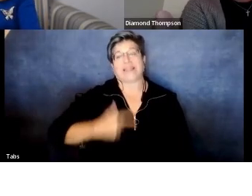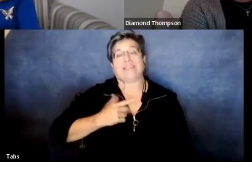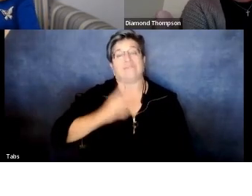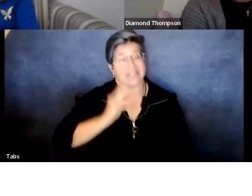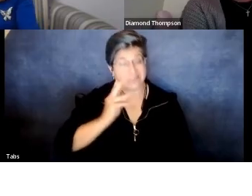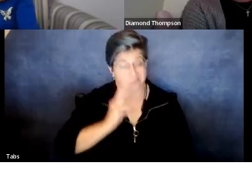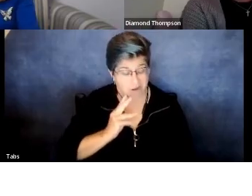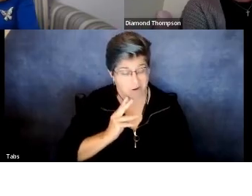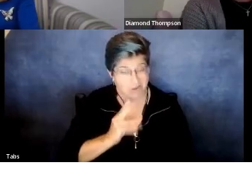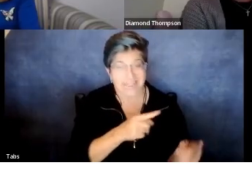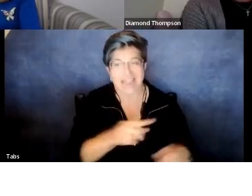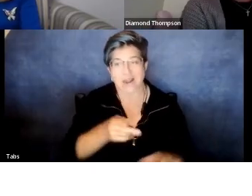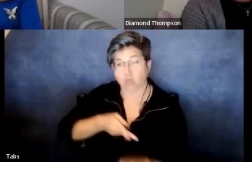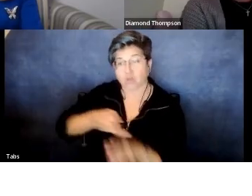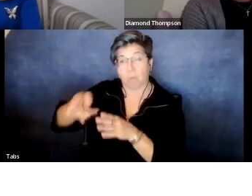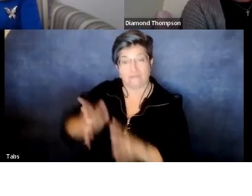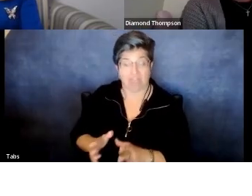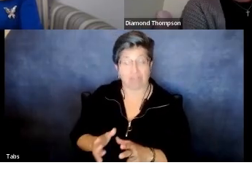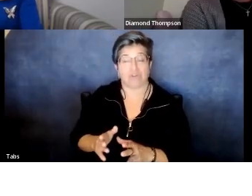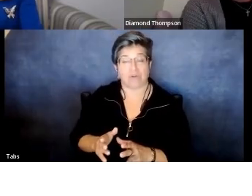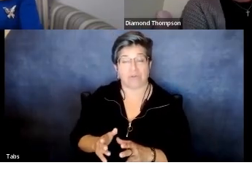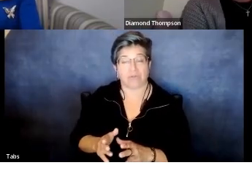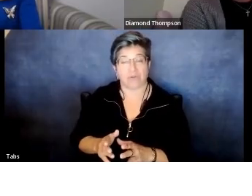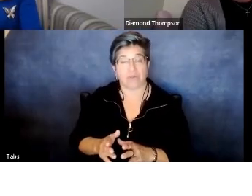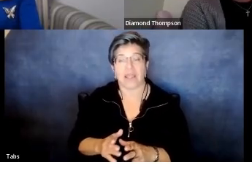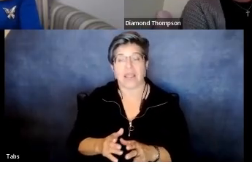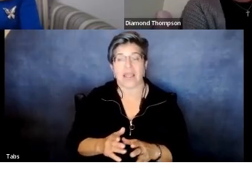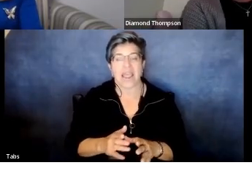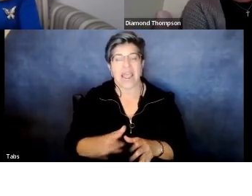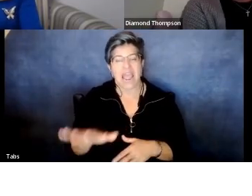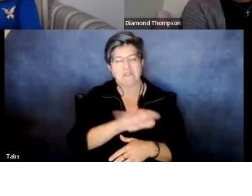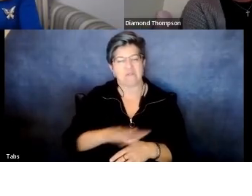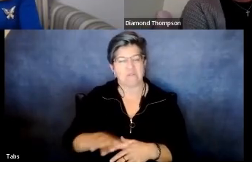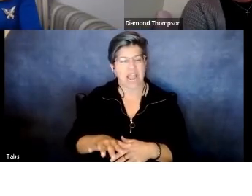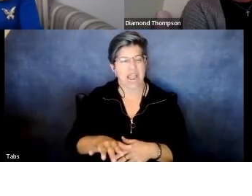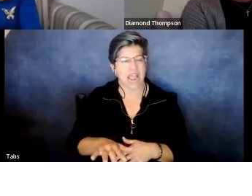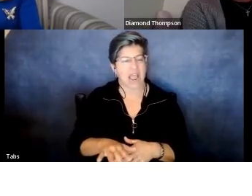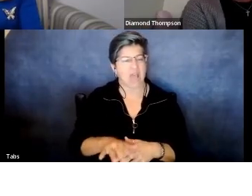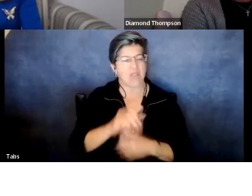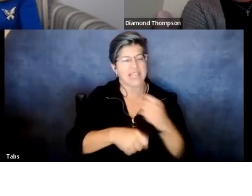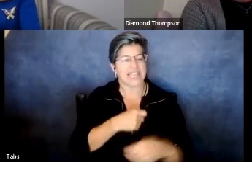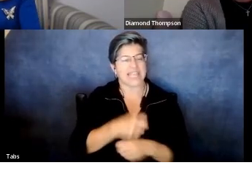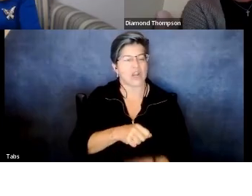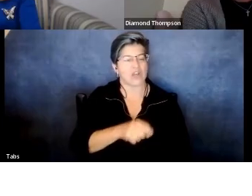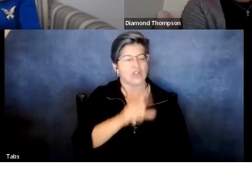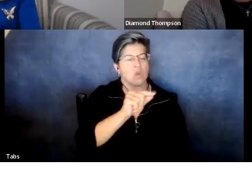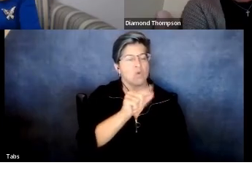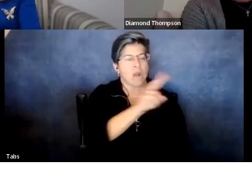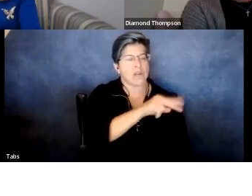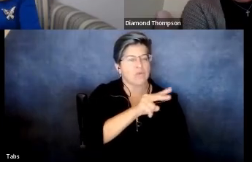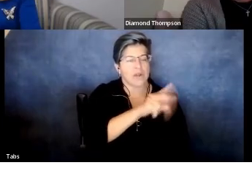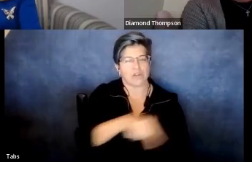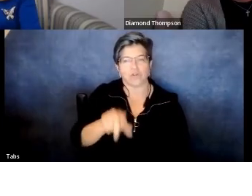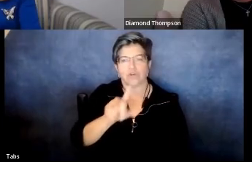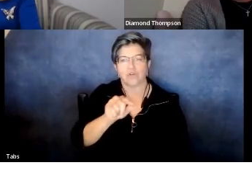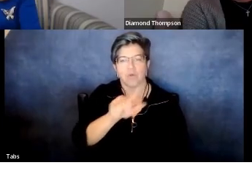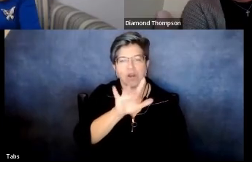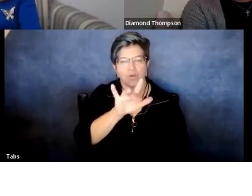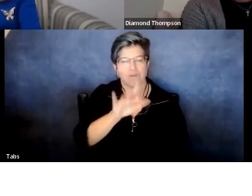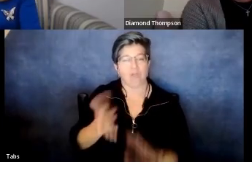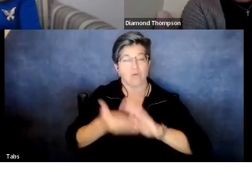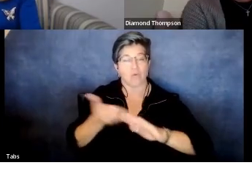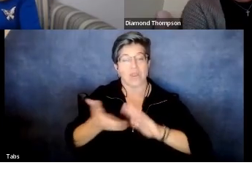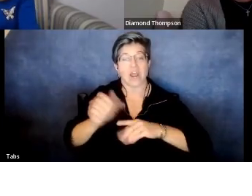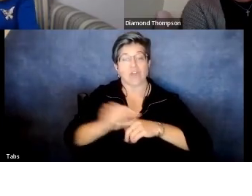trafficking along with professionals. And between 2022 and 2025, we conducted trainings for more than